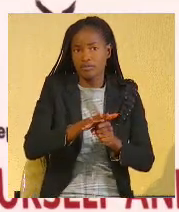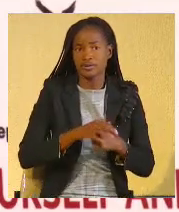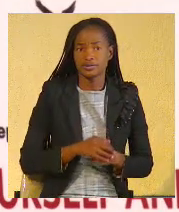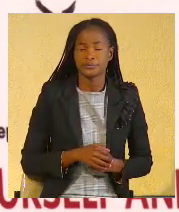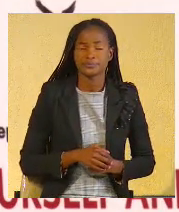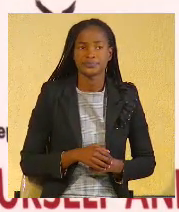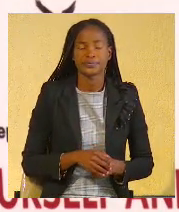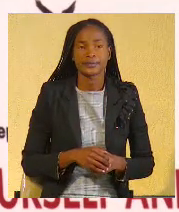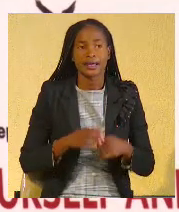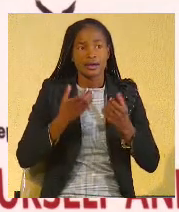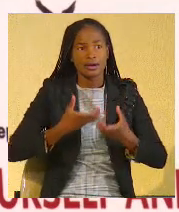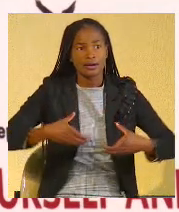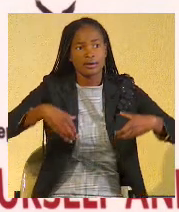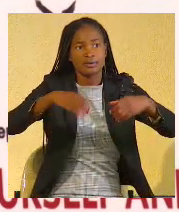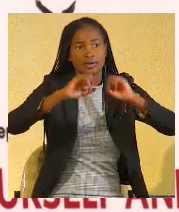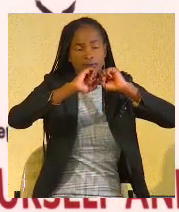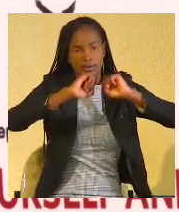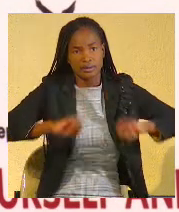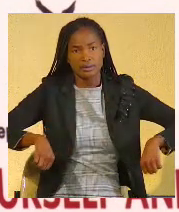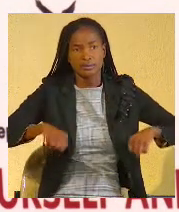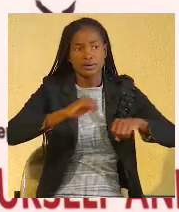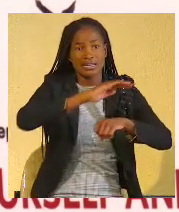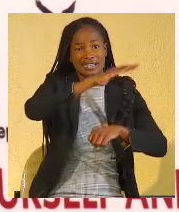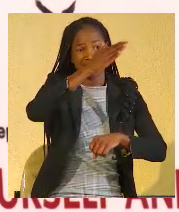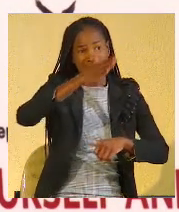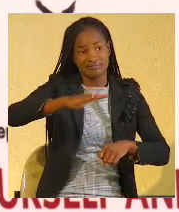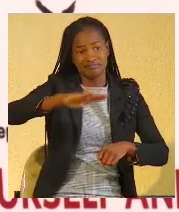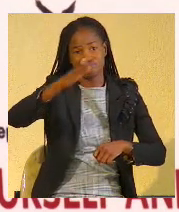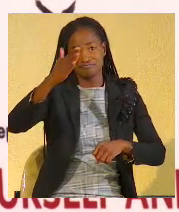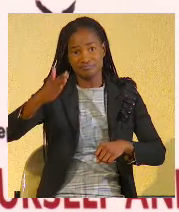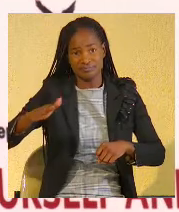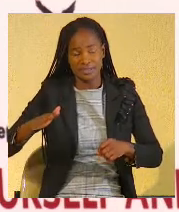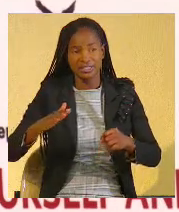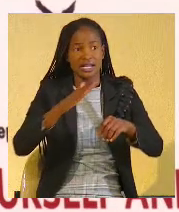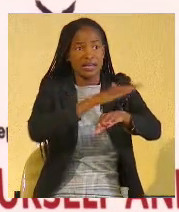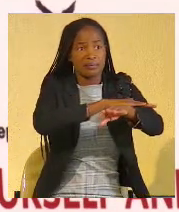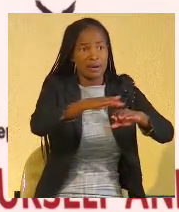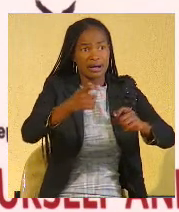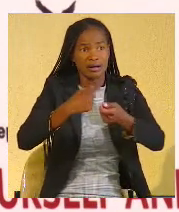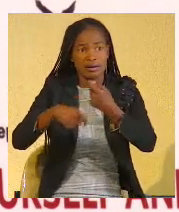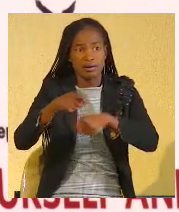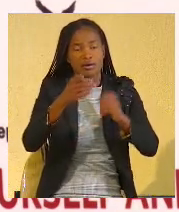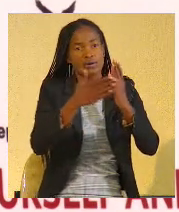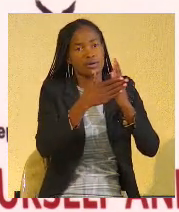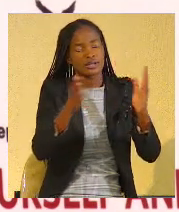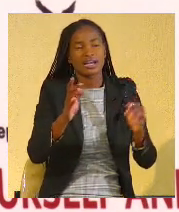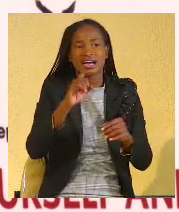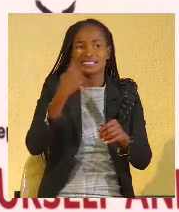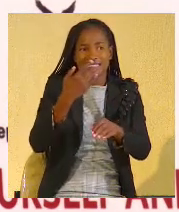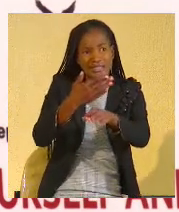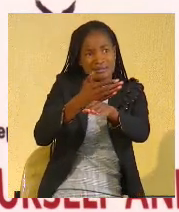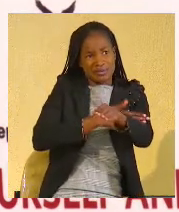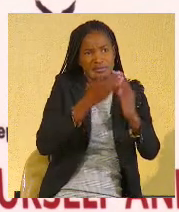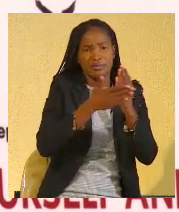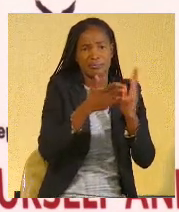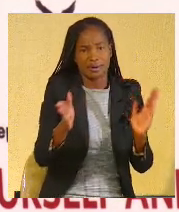And Cabinet directed that open markets should be reopened subject to certification